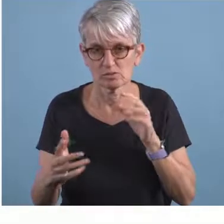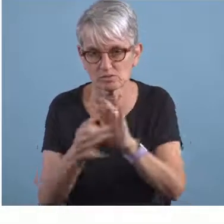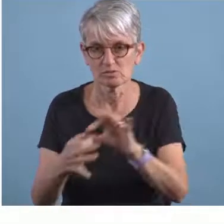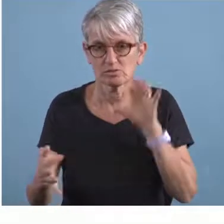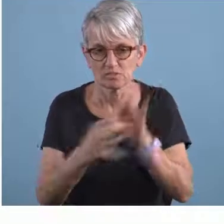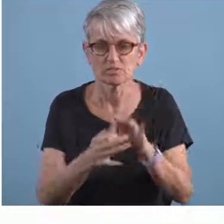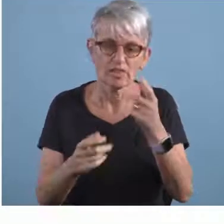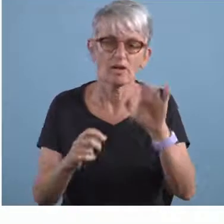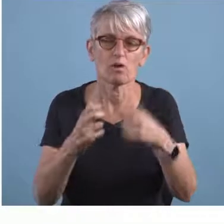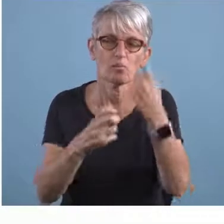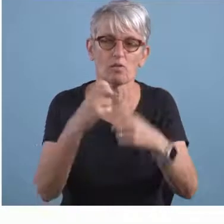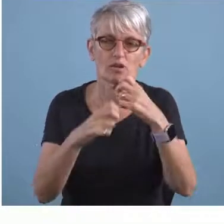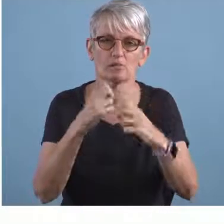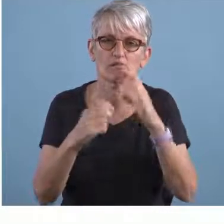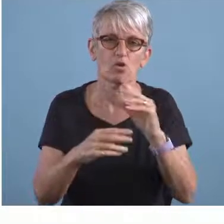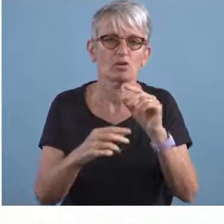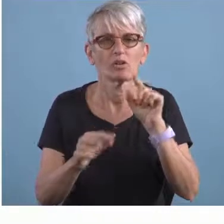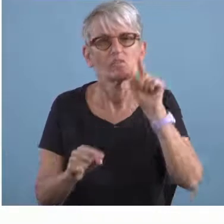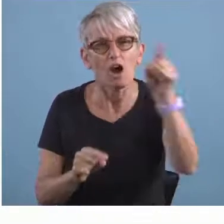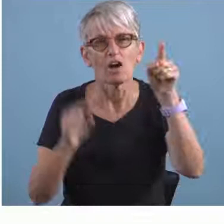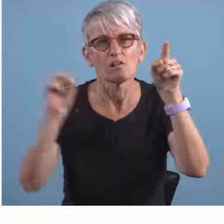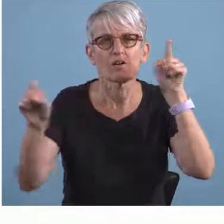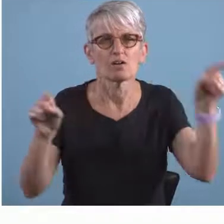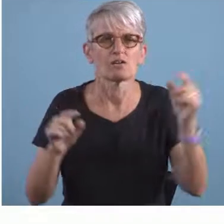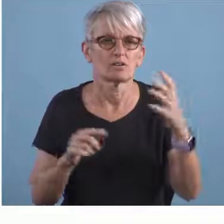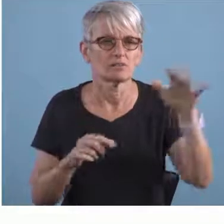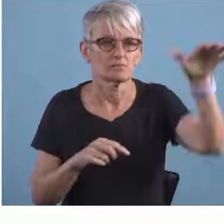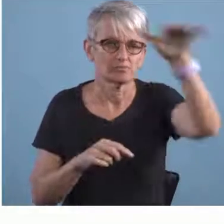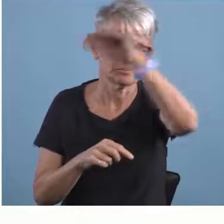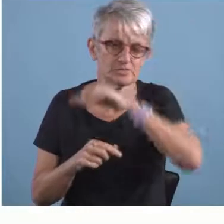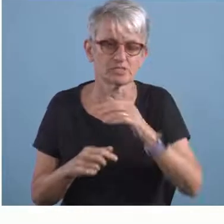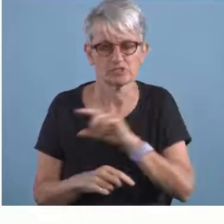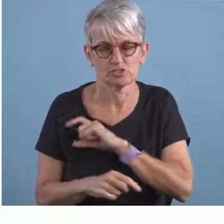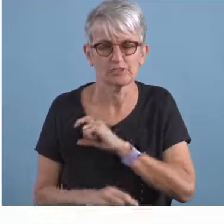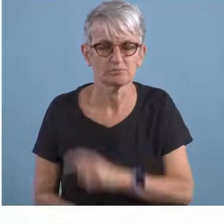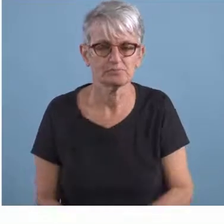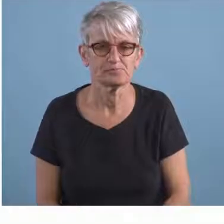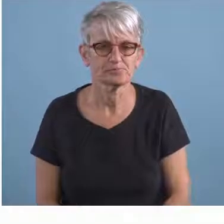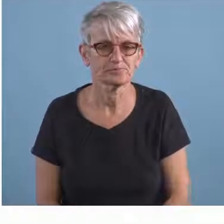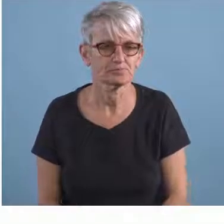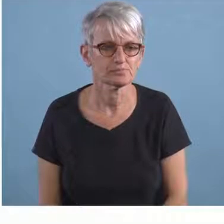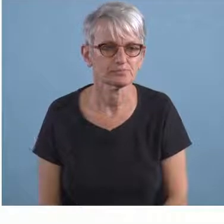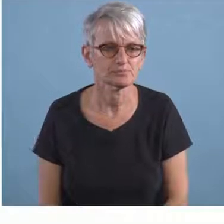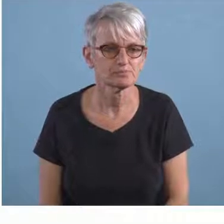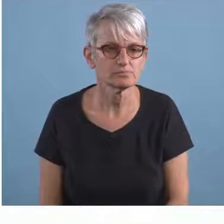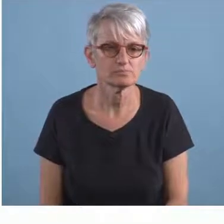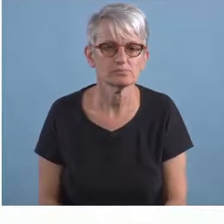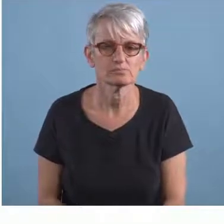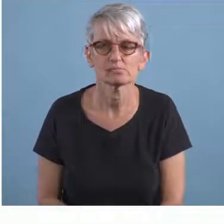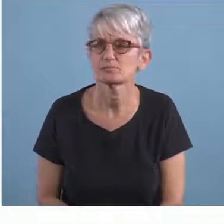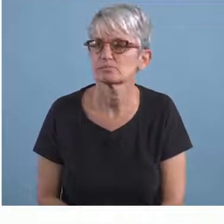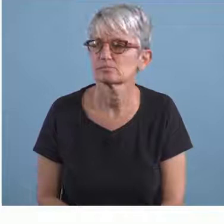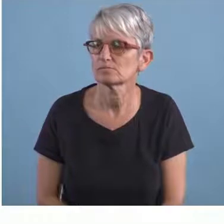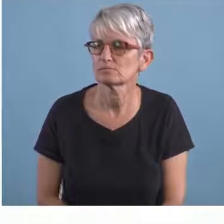issue when it comes to remote areas and security issues. So those are some tips